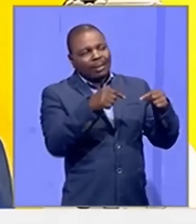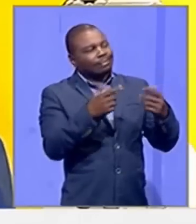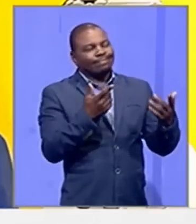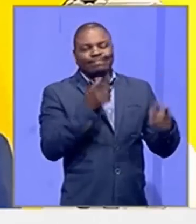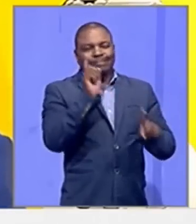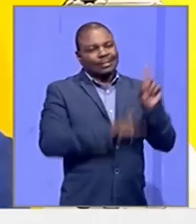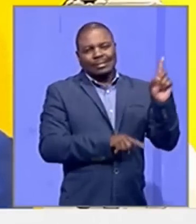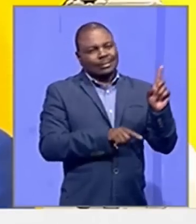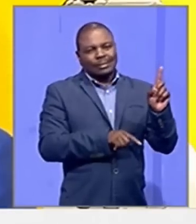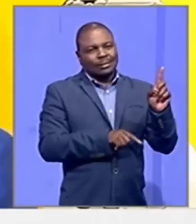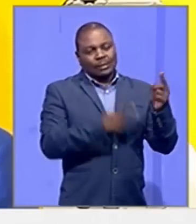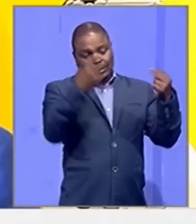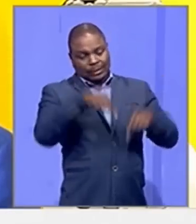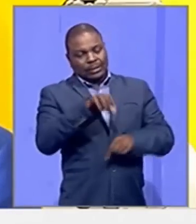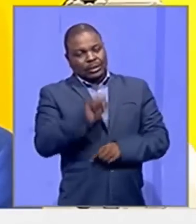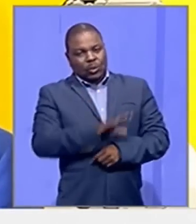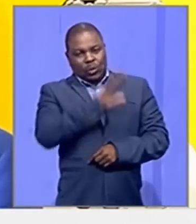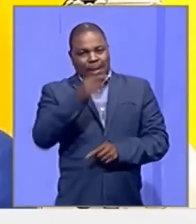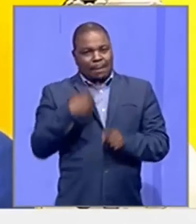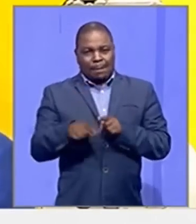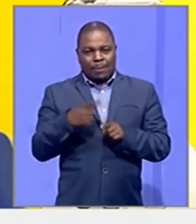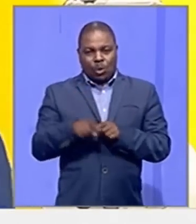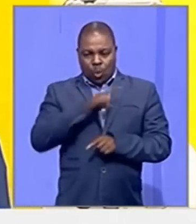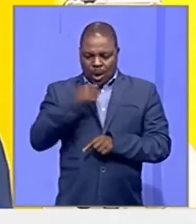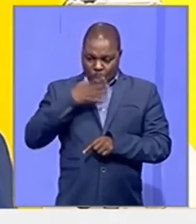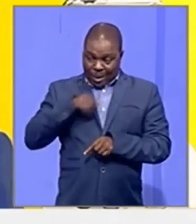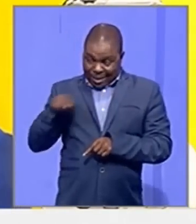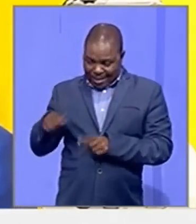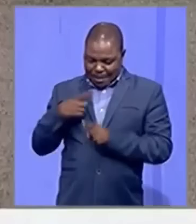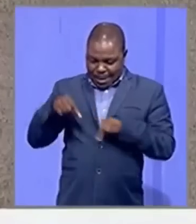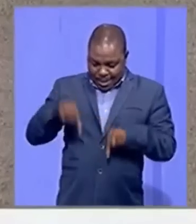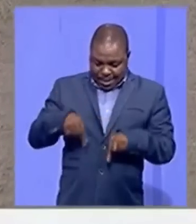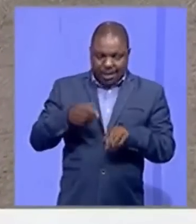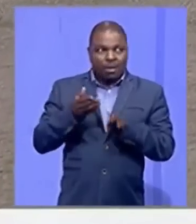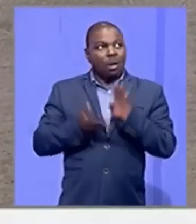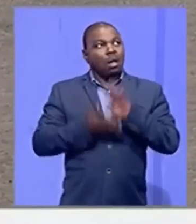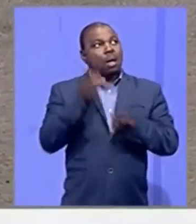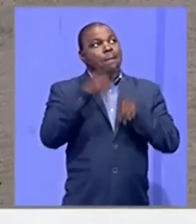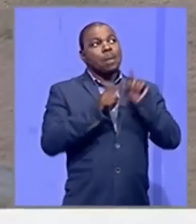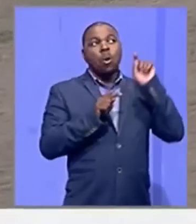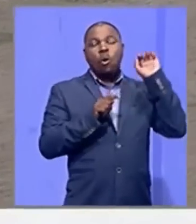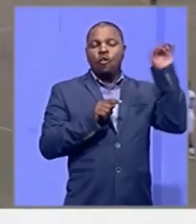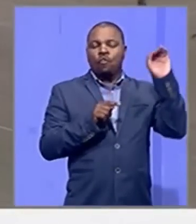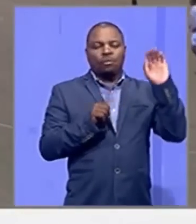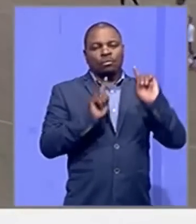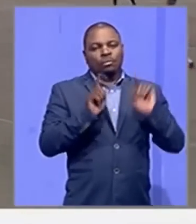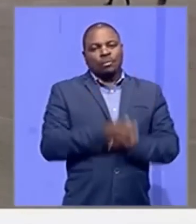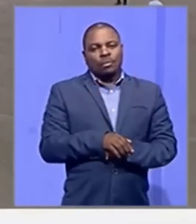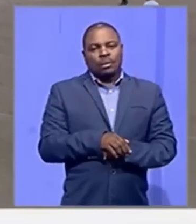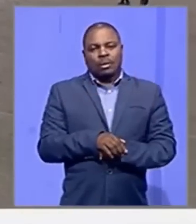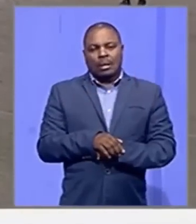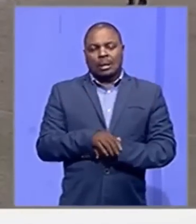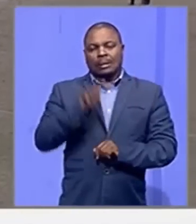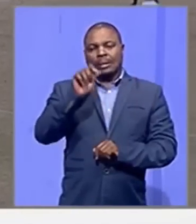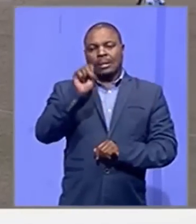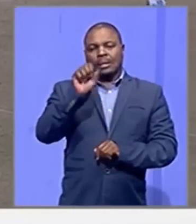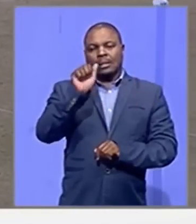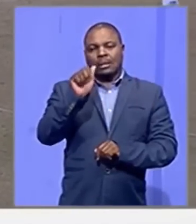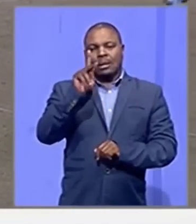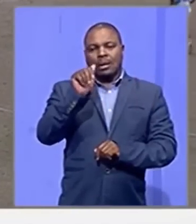South Africa and on a fixture in South Africa, not for the team to go overseas. Maemo a lepatlelo la Tsakane lona ebile ye nngwe ya dingongorego